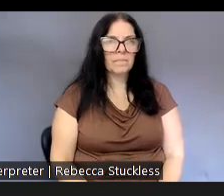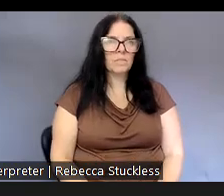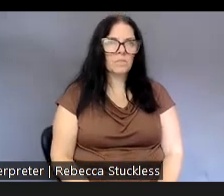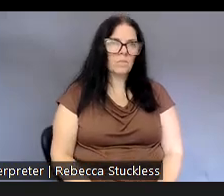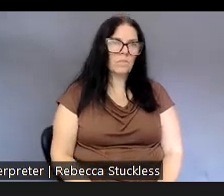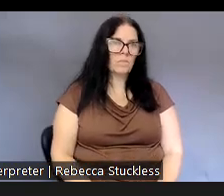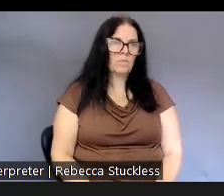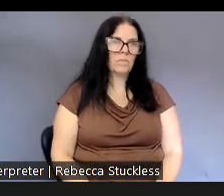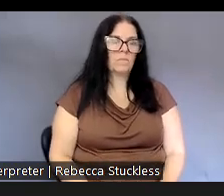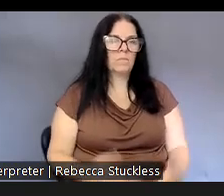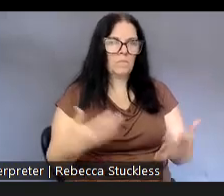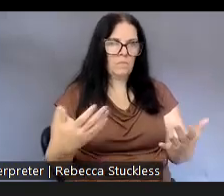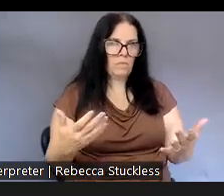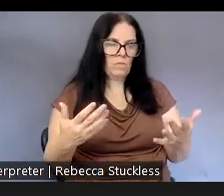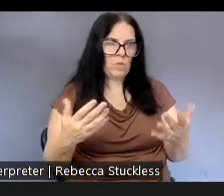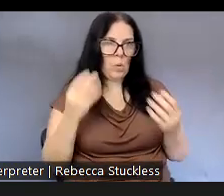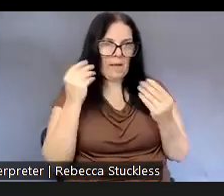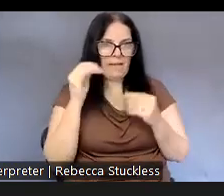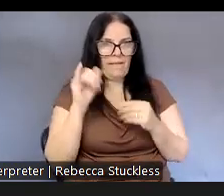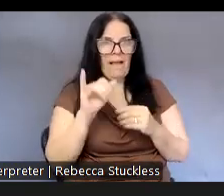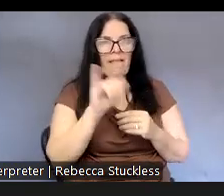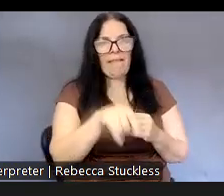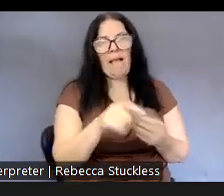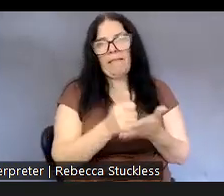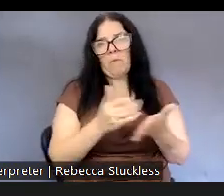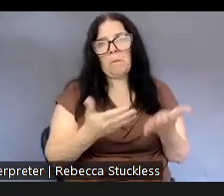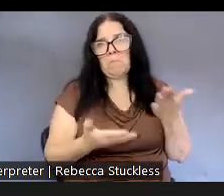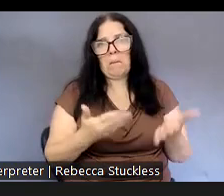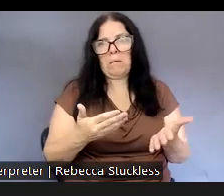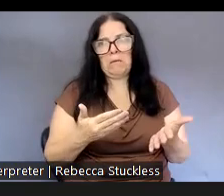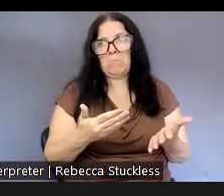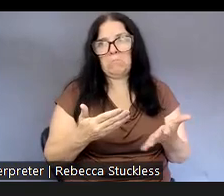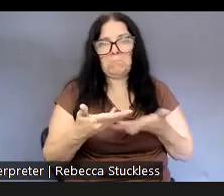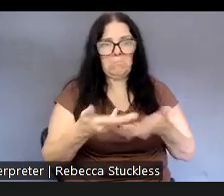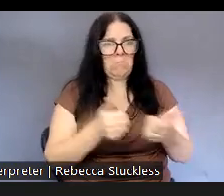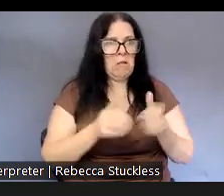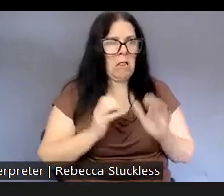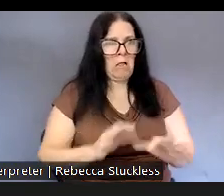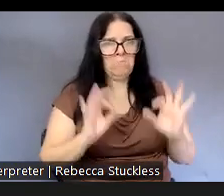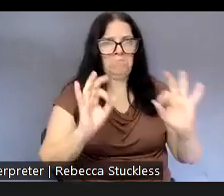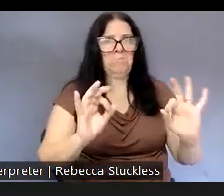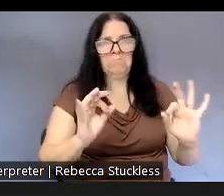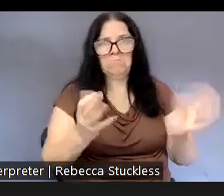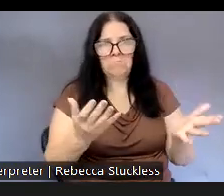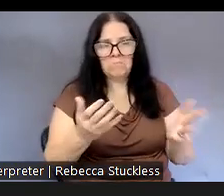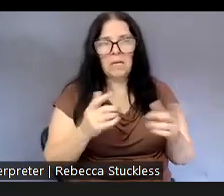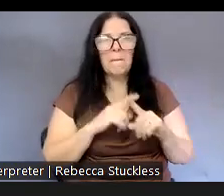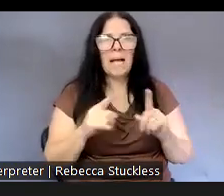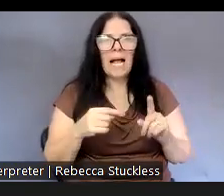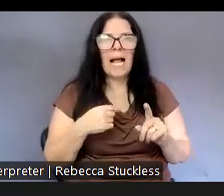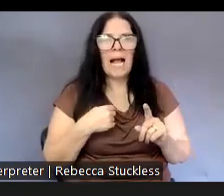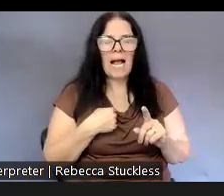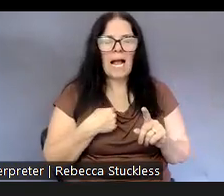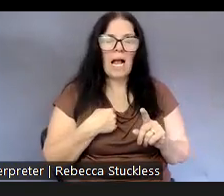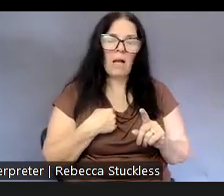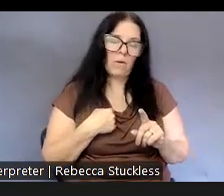mind, this therapist might be getting excellent results. Nevertheless, I would be extremely